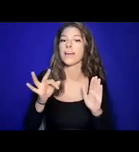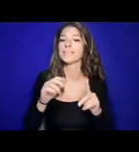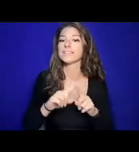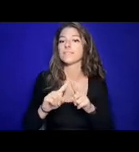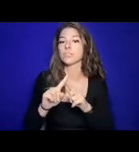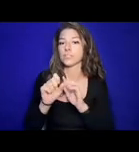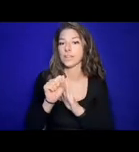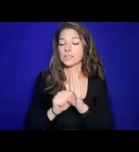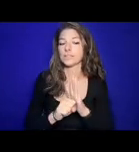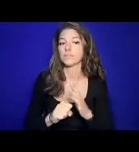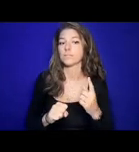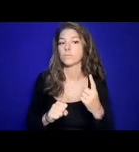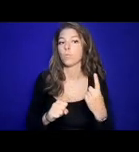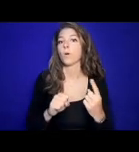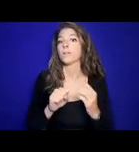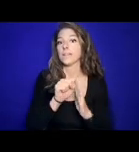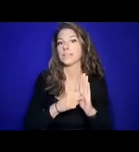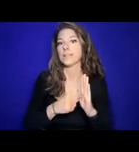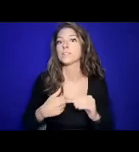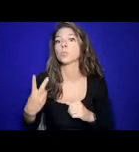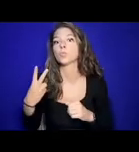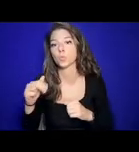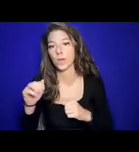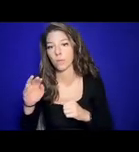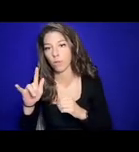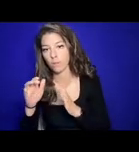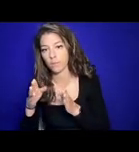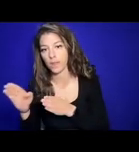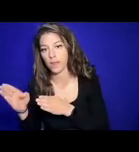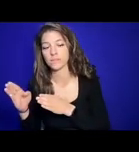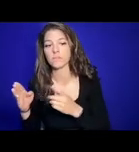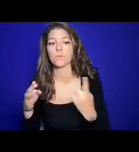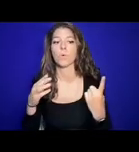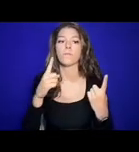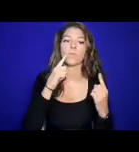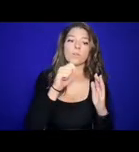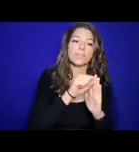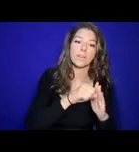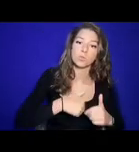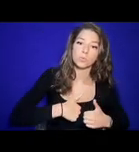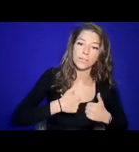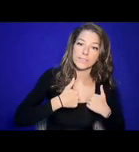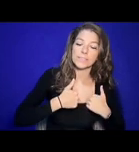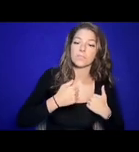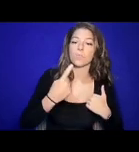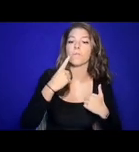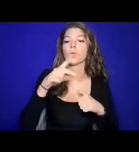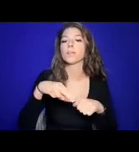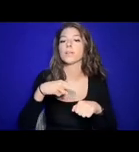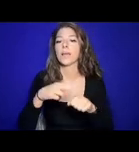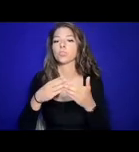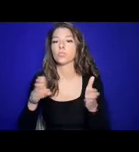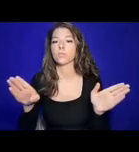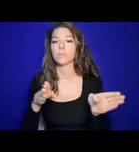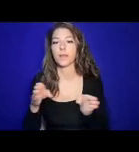different states. One of the states has 2 ABLE plans, one for their state residents and then one for a national